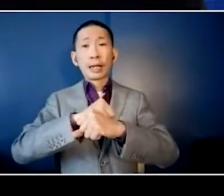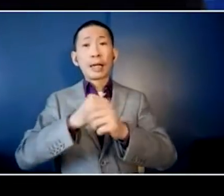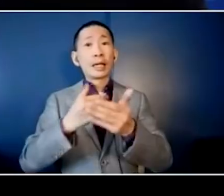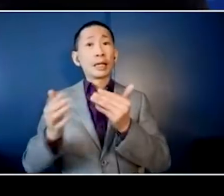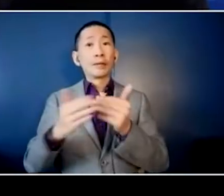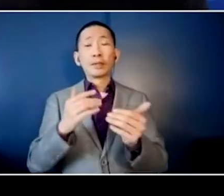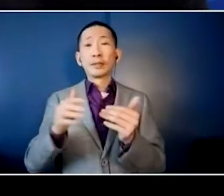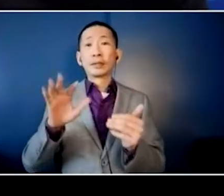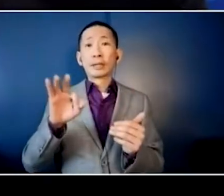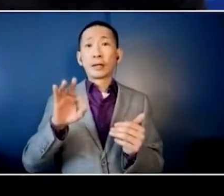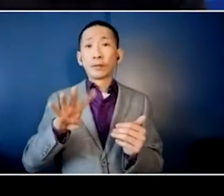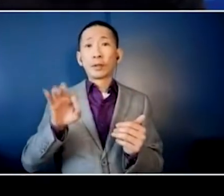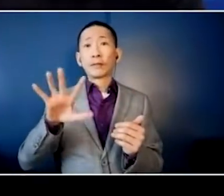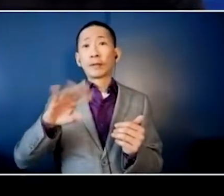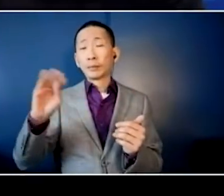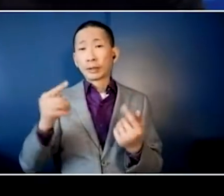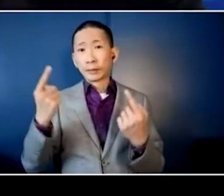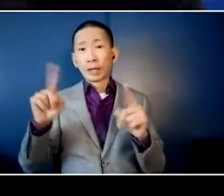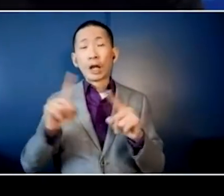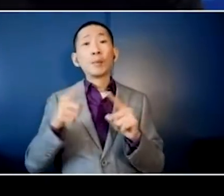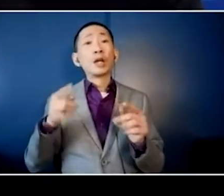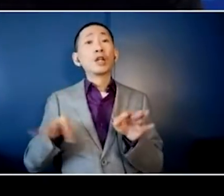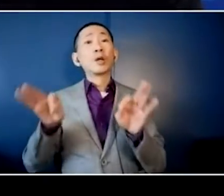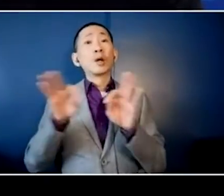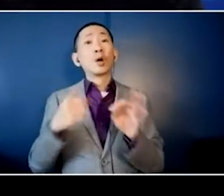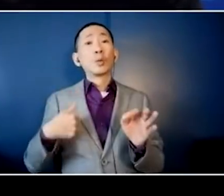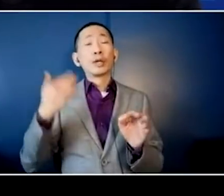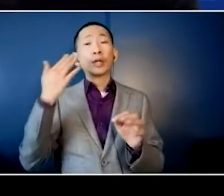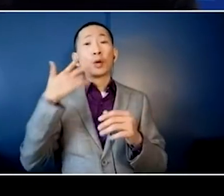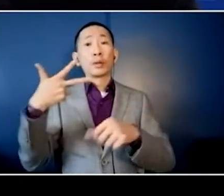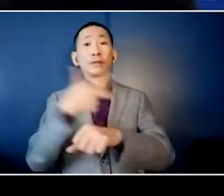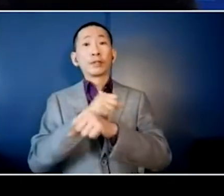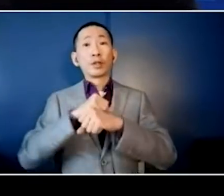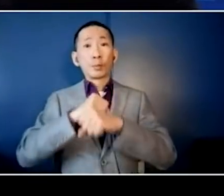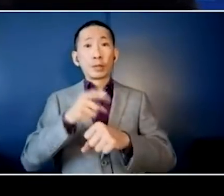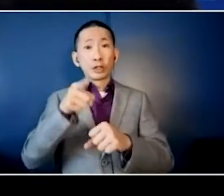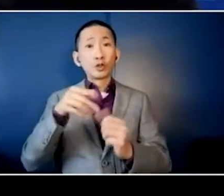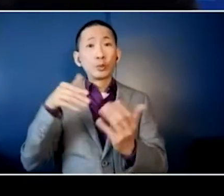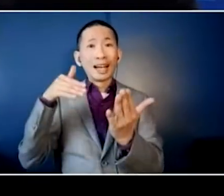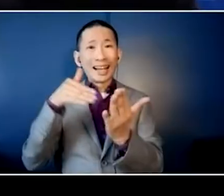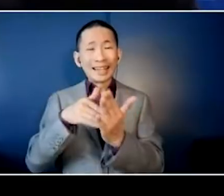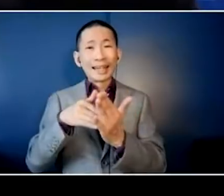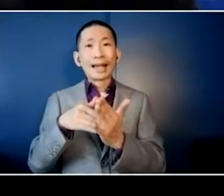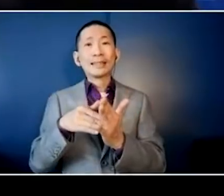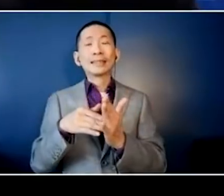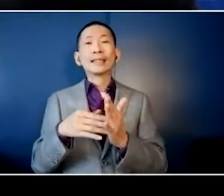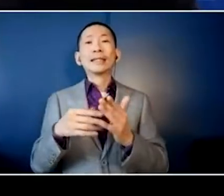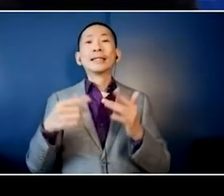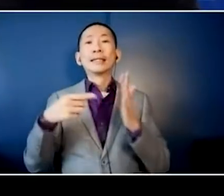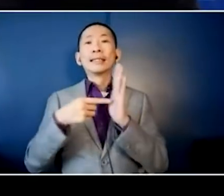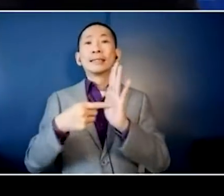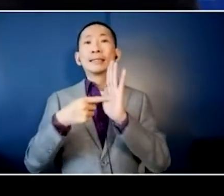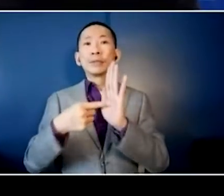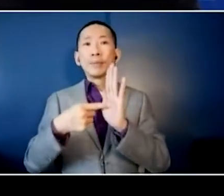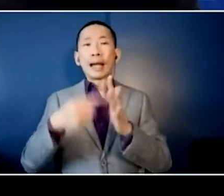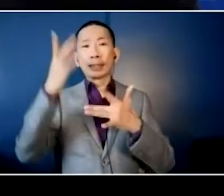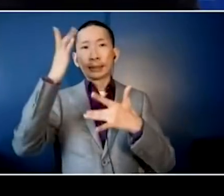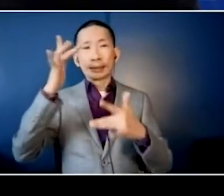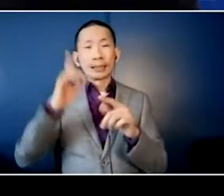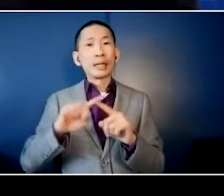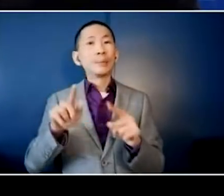But importantly, we know that the vaccine protects you against symptomatic disease, but it